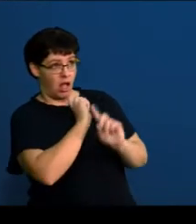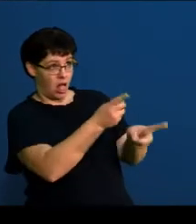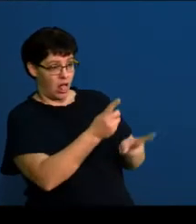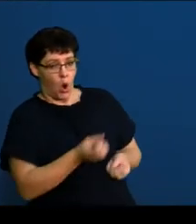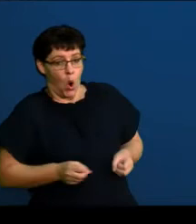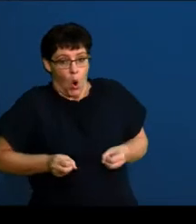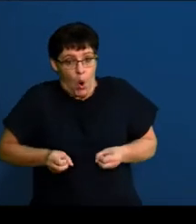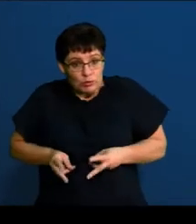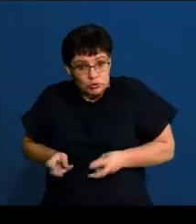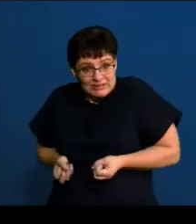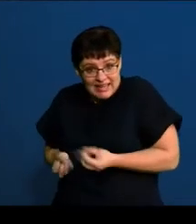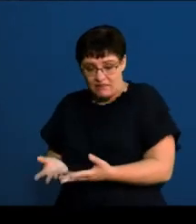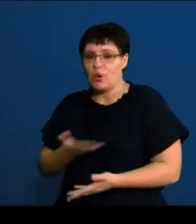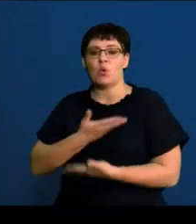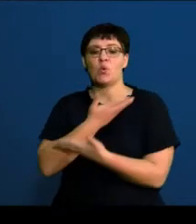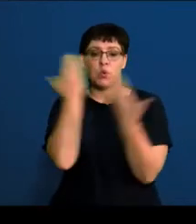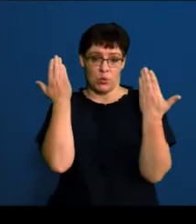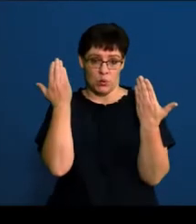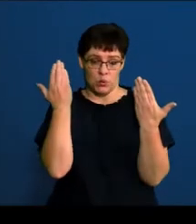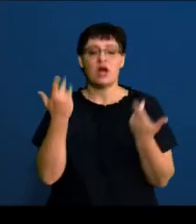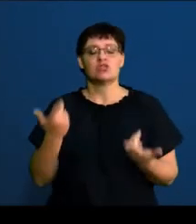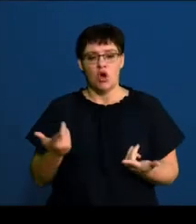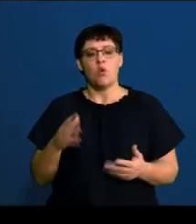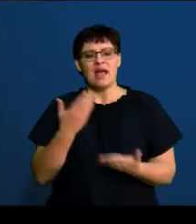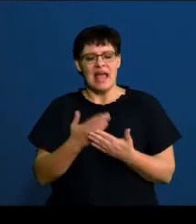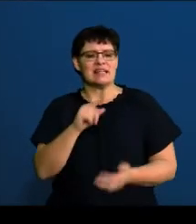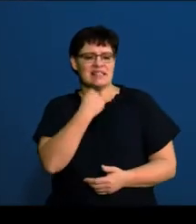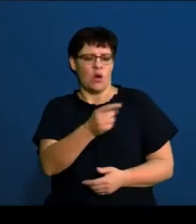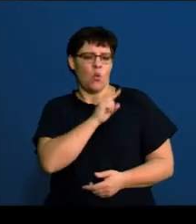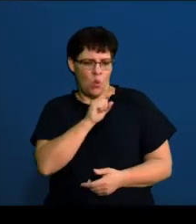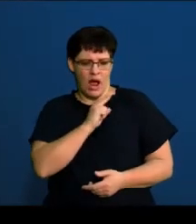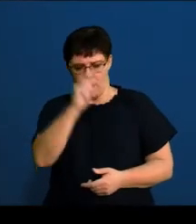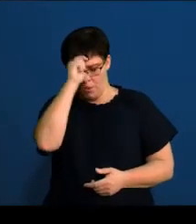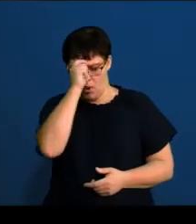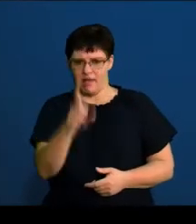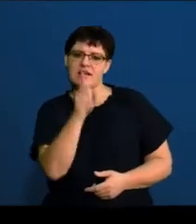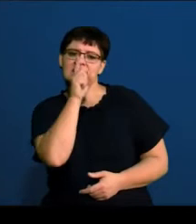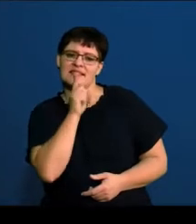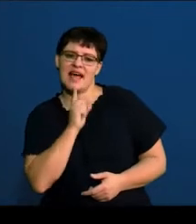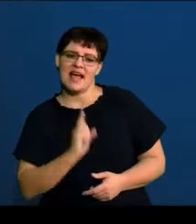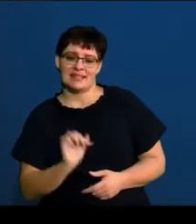would also be a valid answer for this question to suggest why Jeremy is silent in this